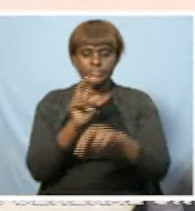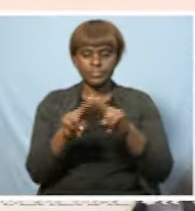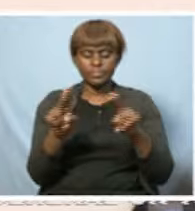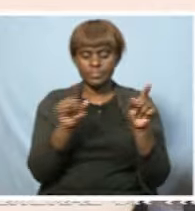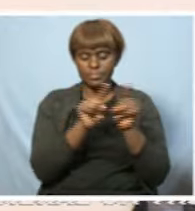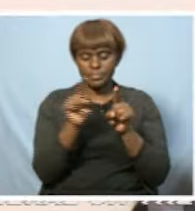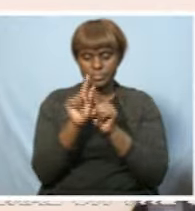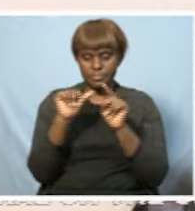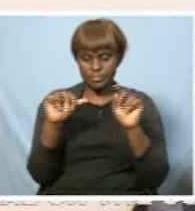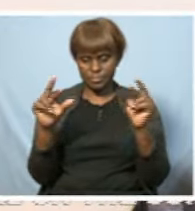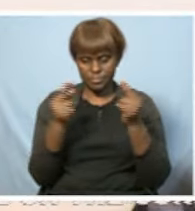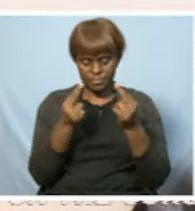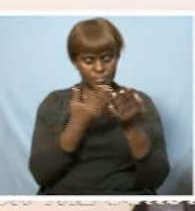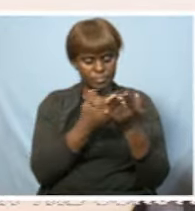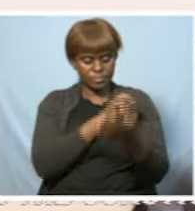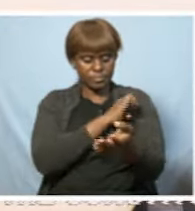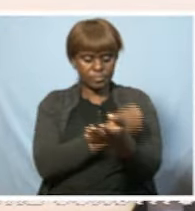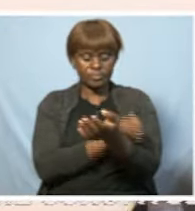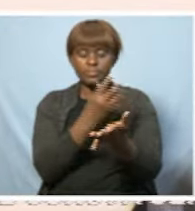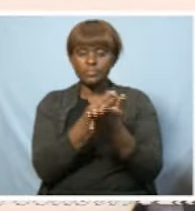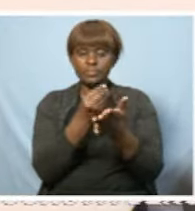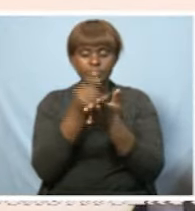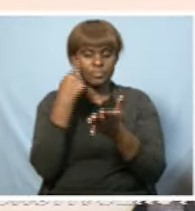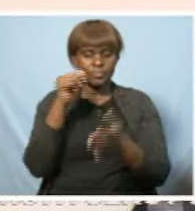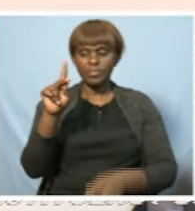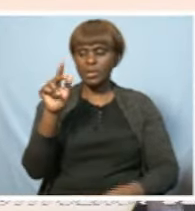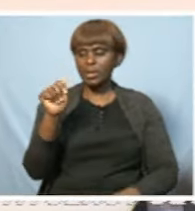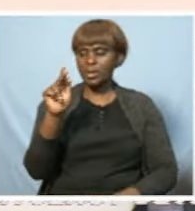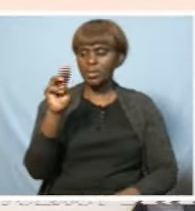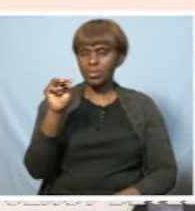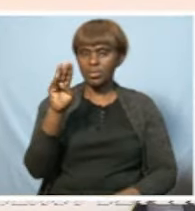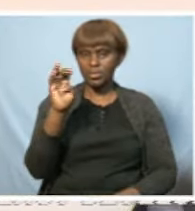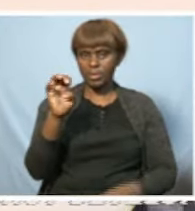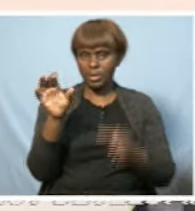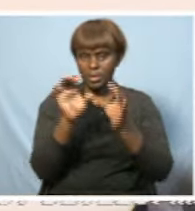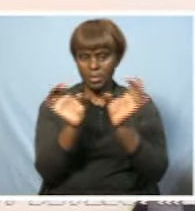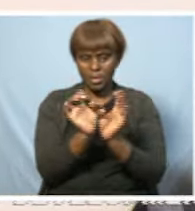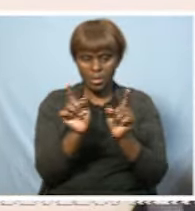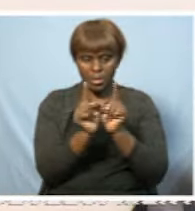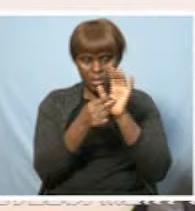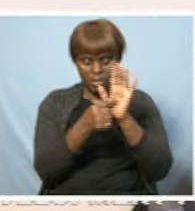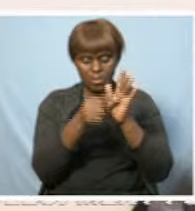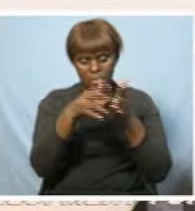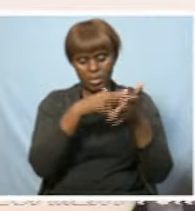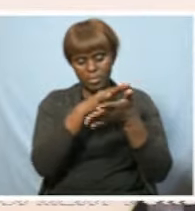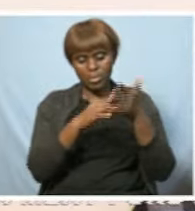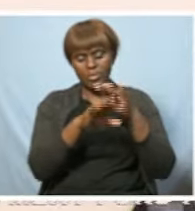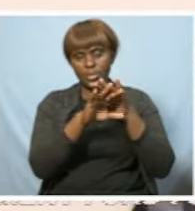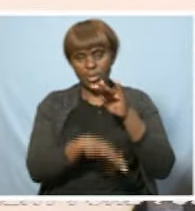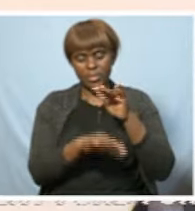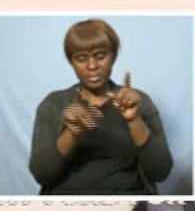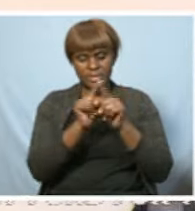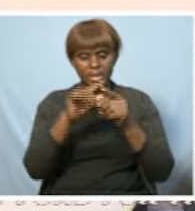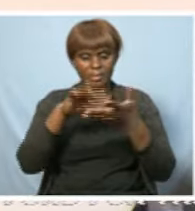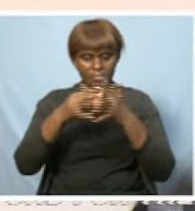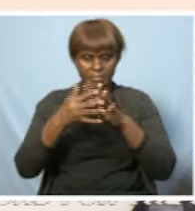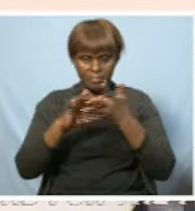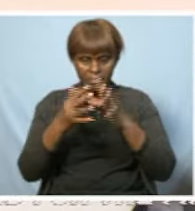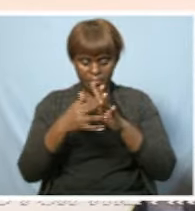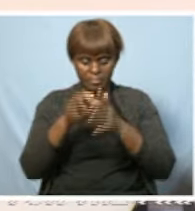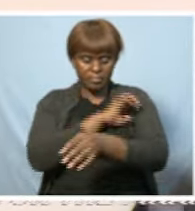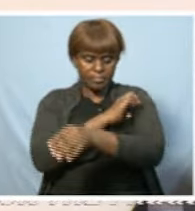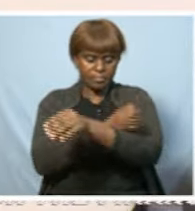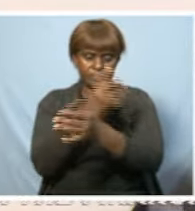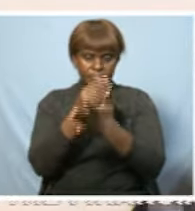a reconciliation on the empowerment grants for Kaumbwe constituency and is shown on the table below. The combined empowerment